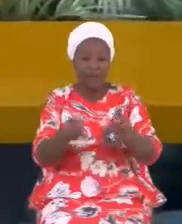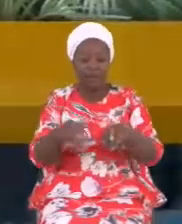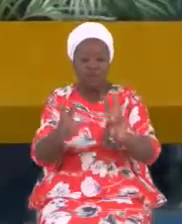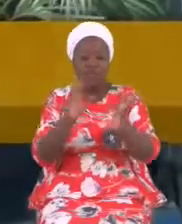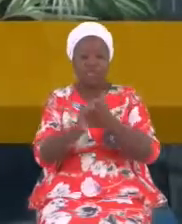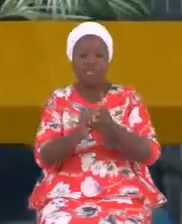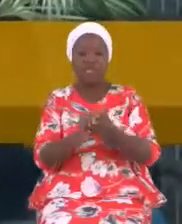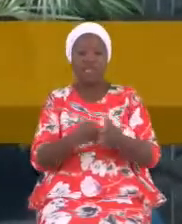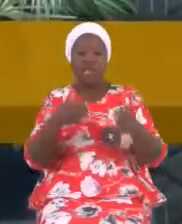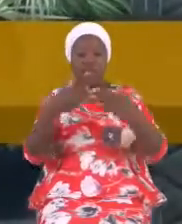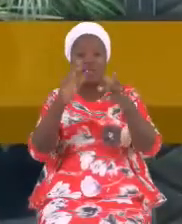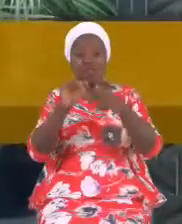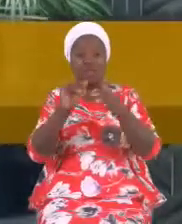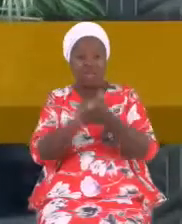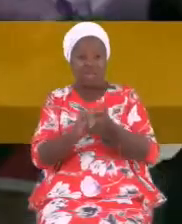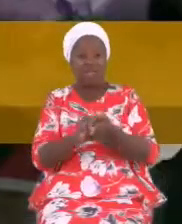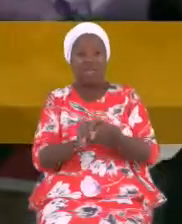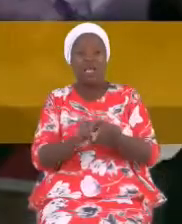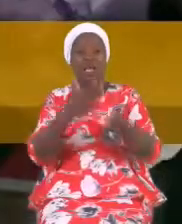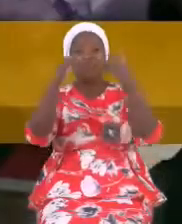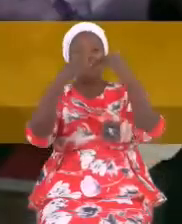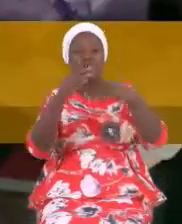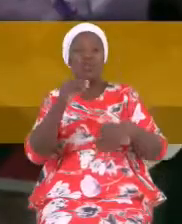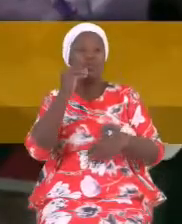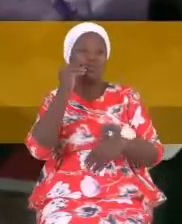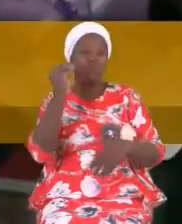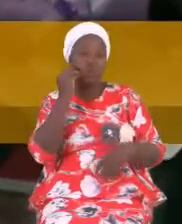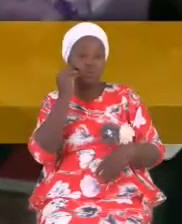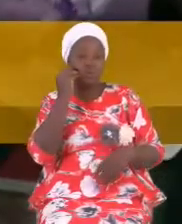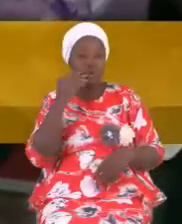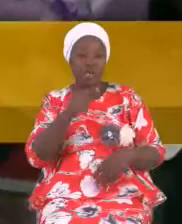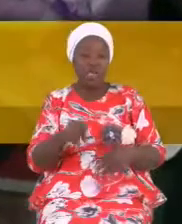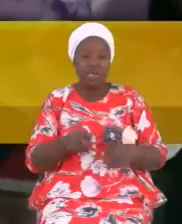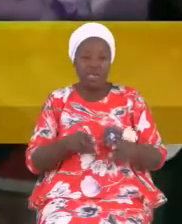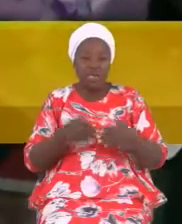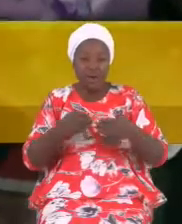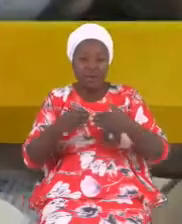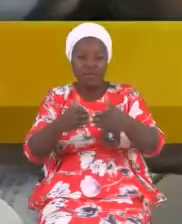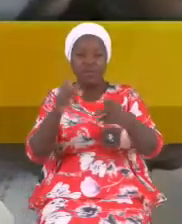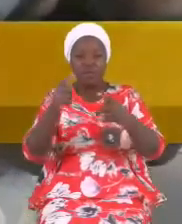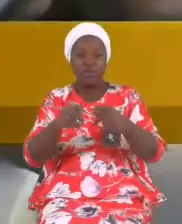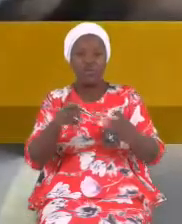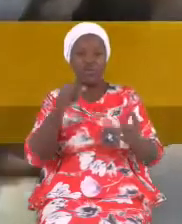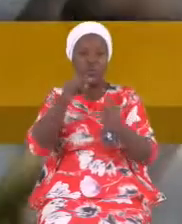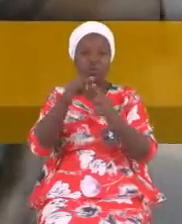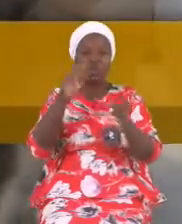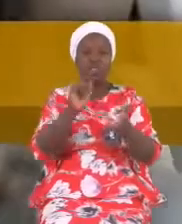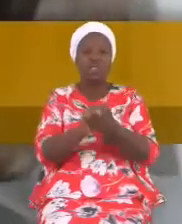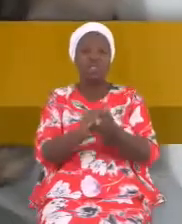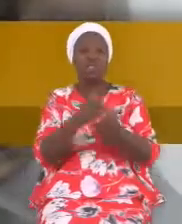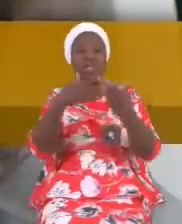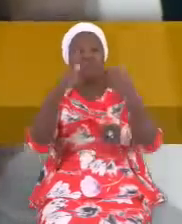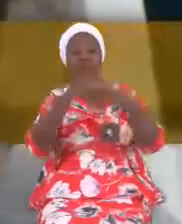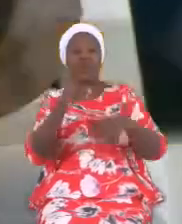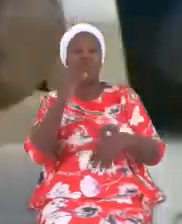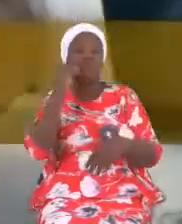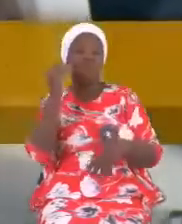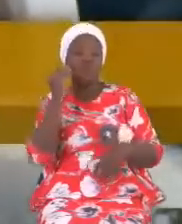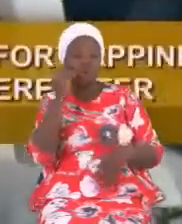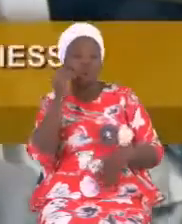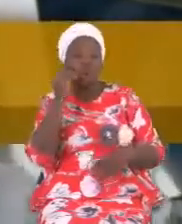that heavenly habitation. The direction toward the heavenly habitation. Number three is